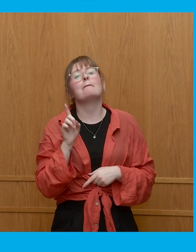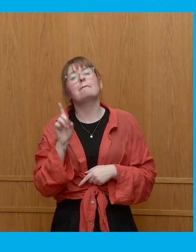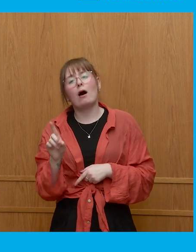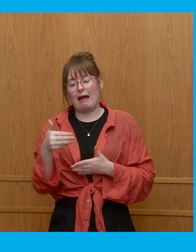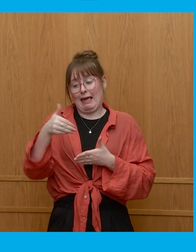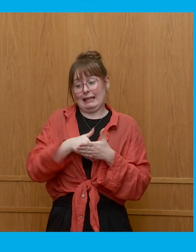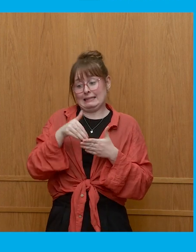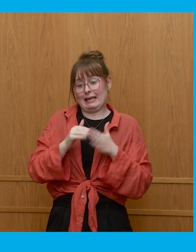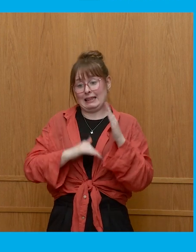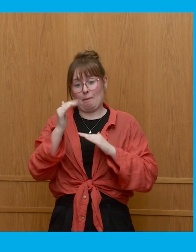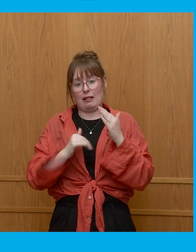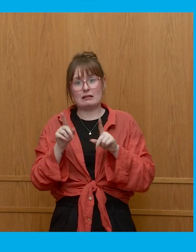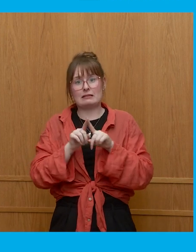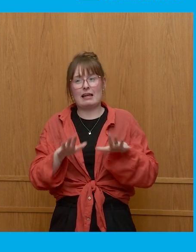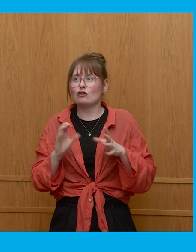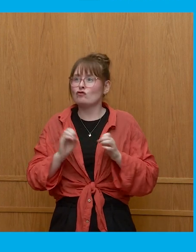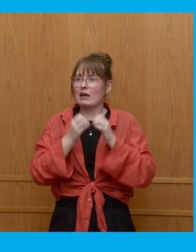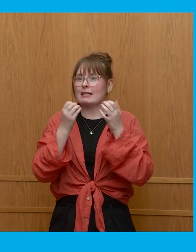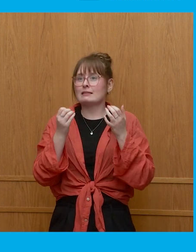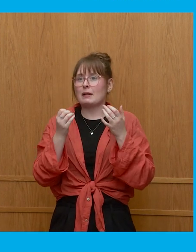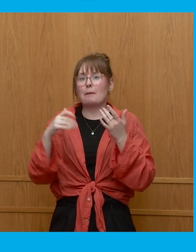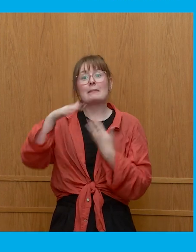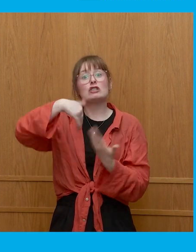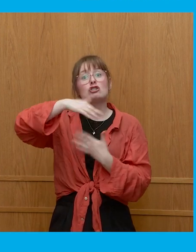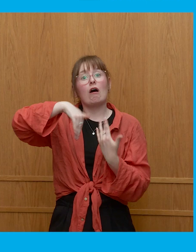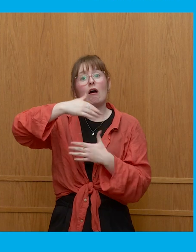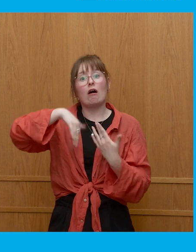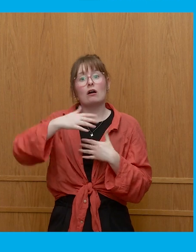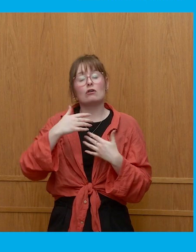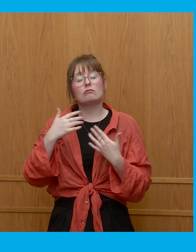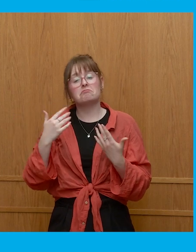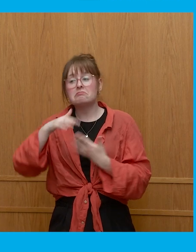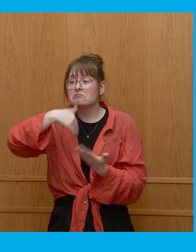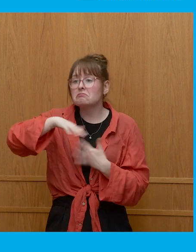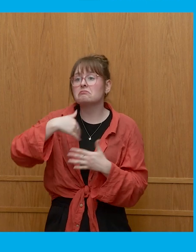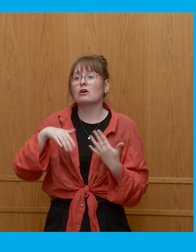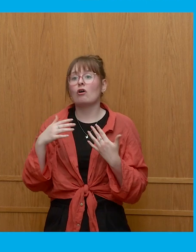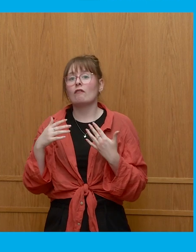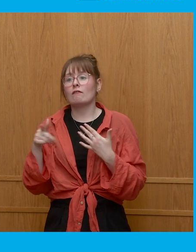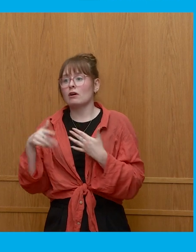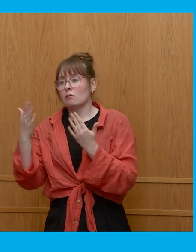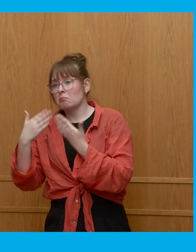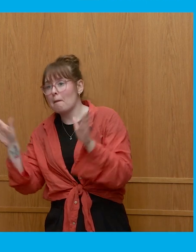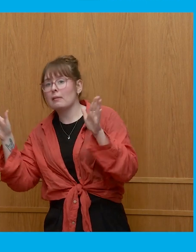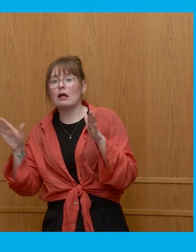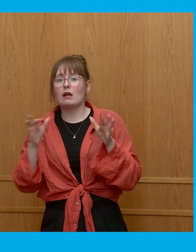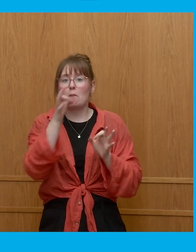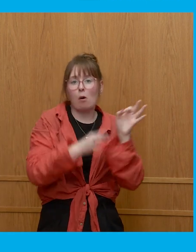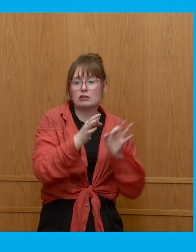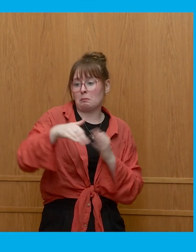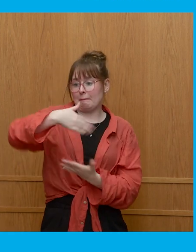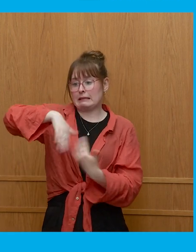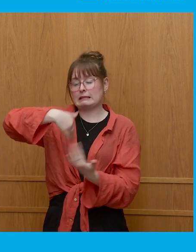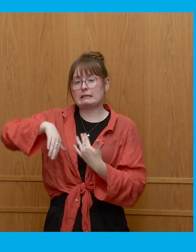inside the building is kind of creating a sort of a mix of these different fluxes. And things